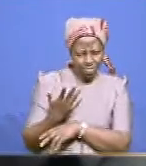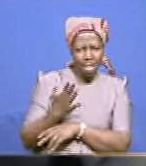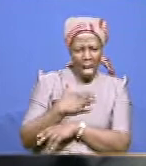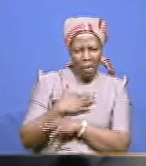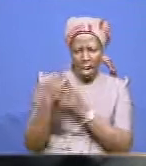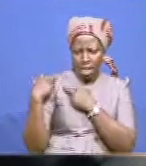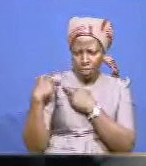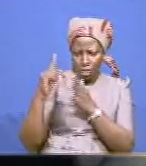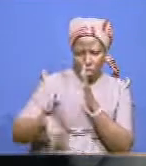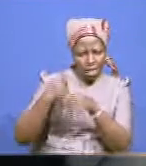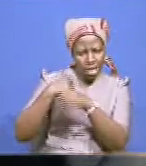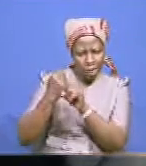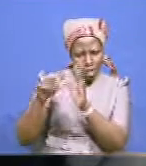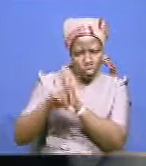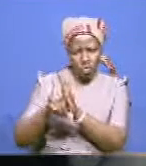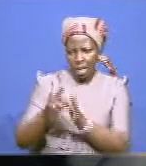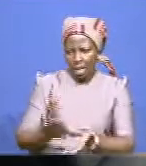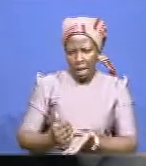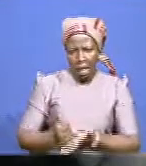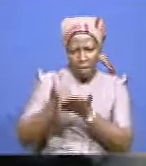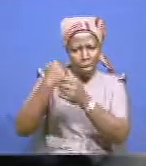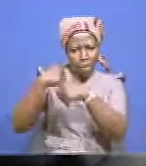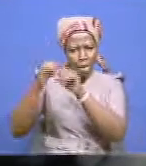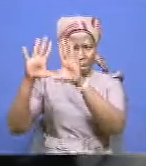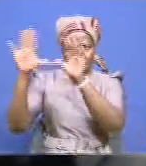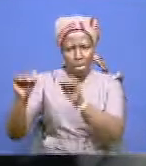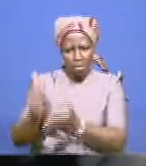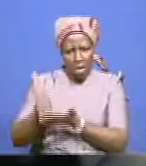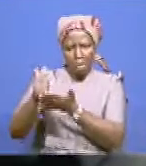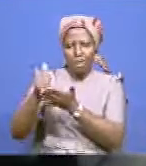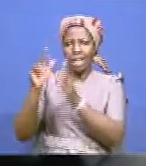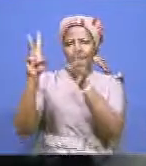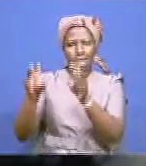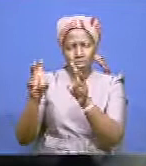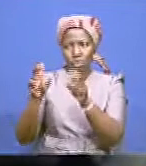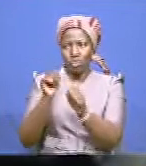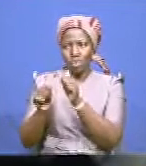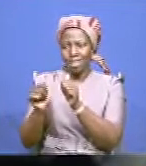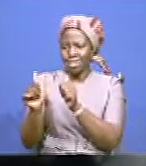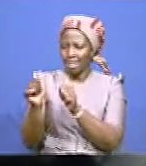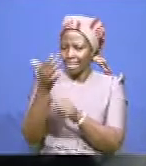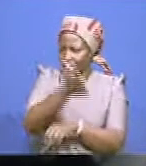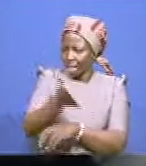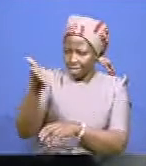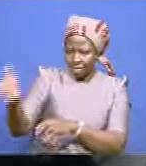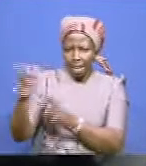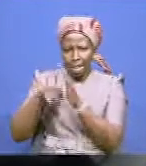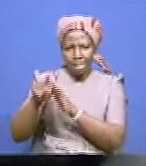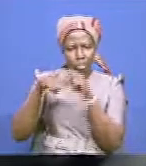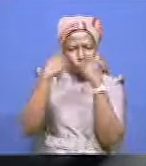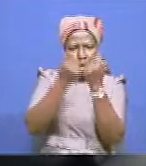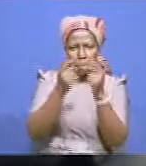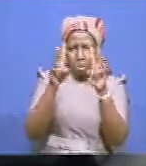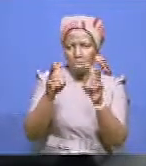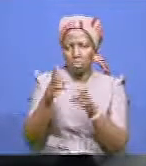facilitating budget to enable cross-cutting issues beyond tribal lines. Mm-hmm. For example,